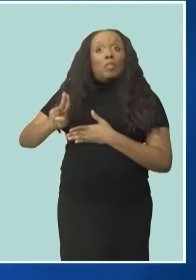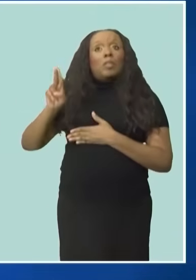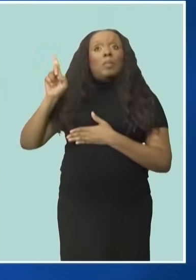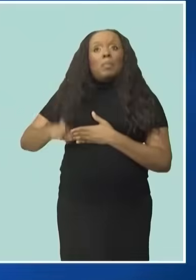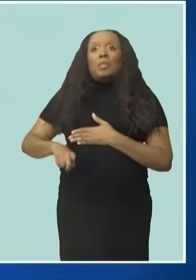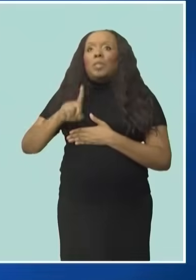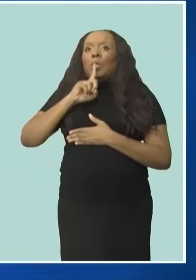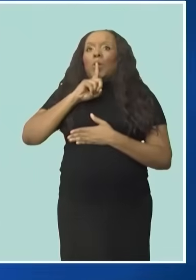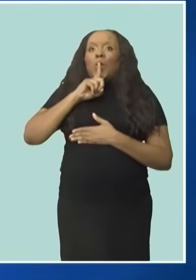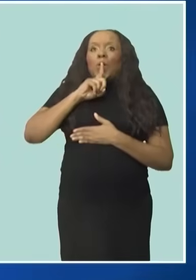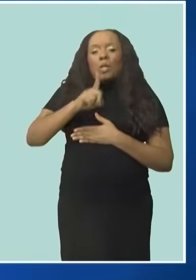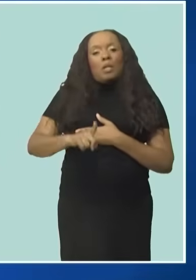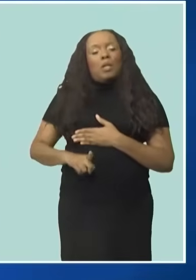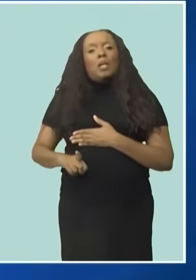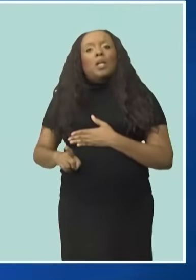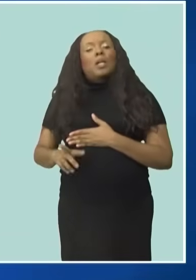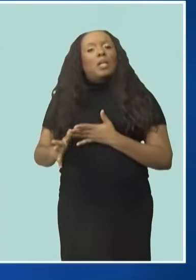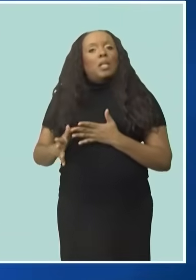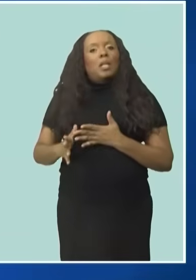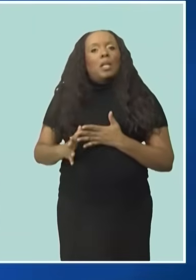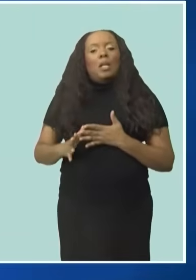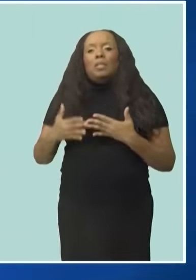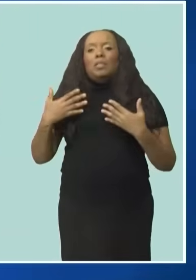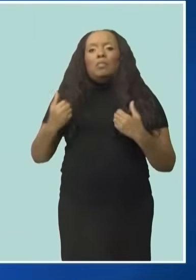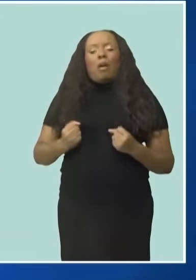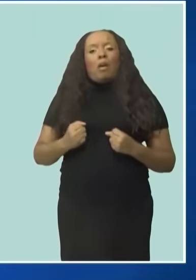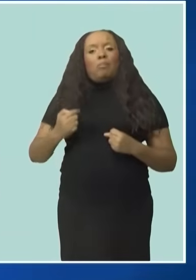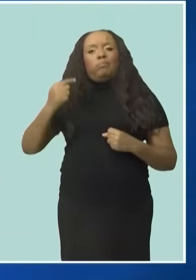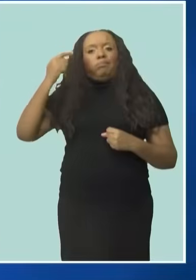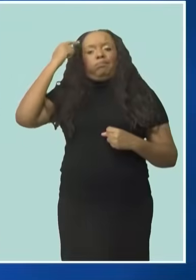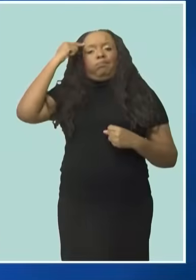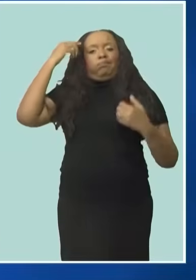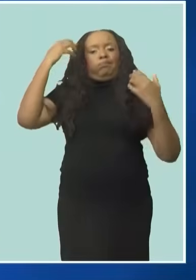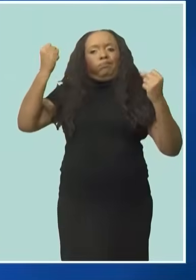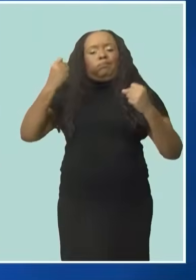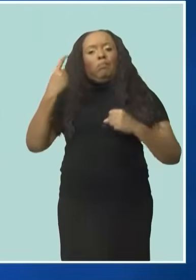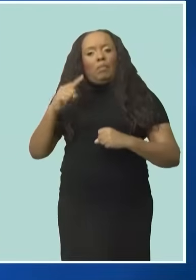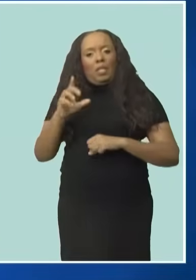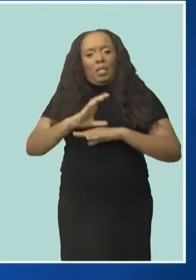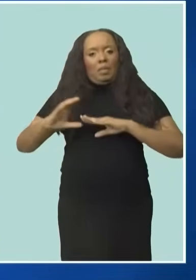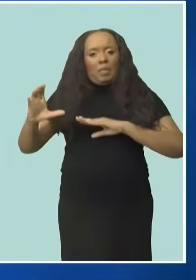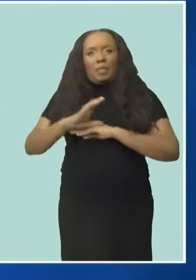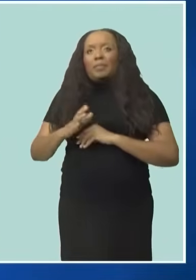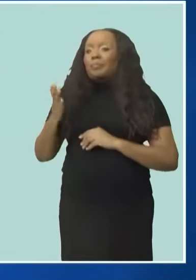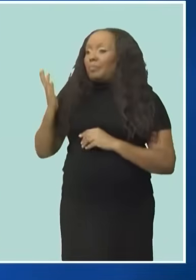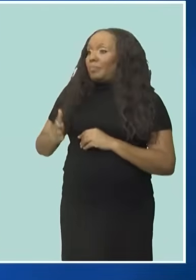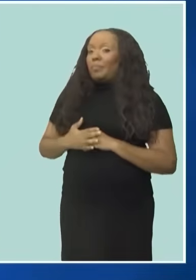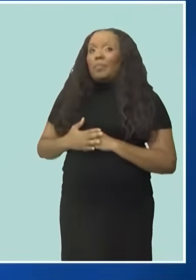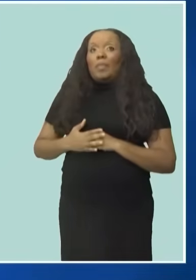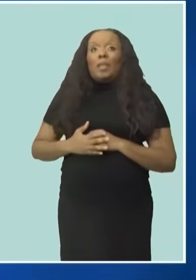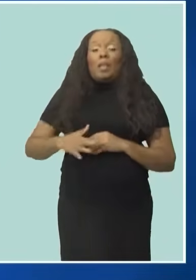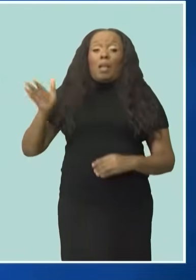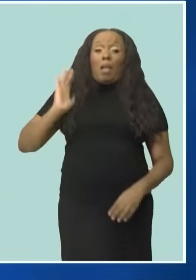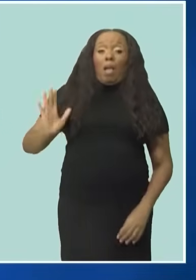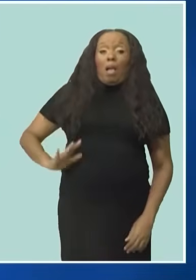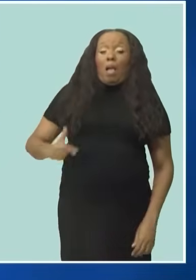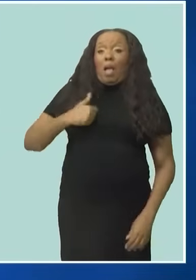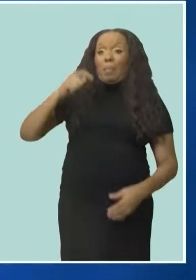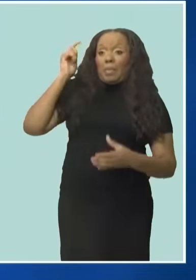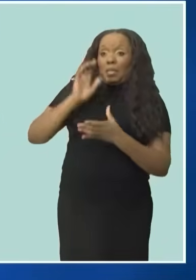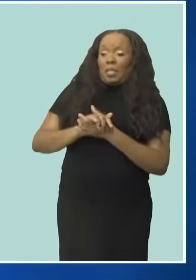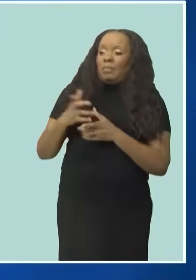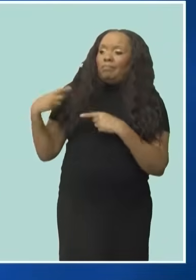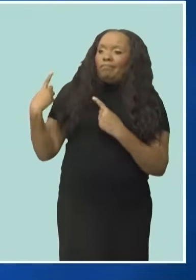tank for the entire Caribbean region. I believe then, and I still believe, that the UWI